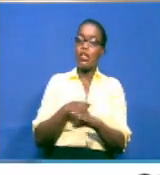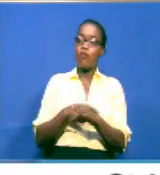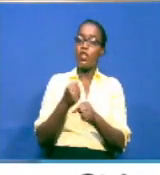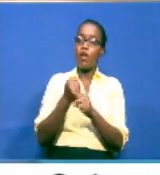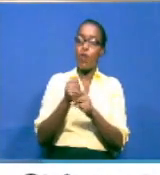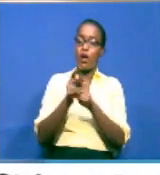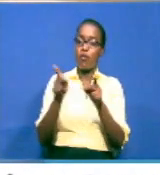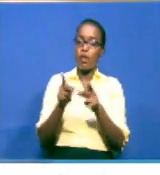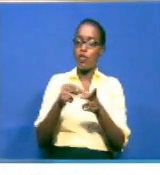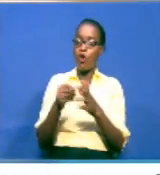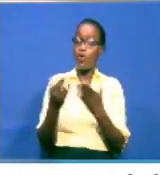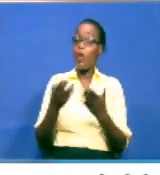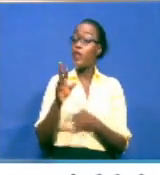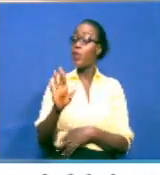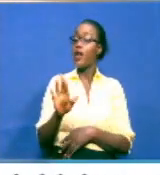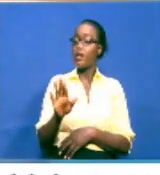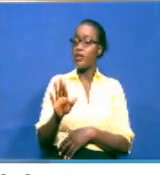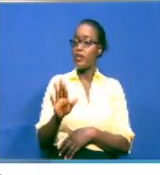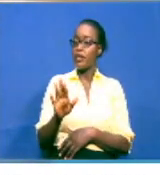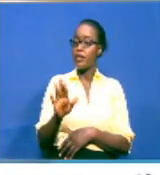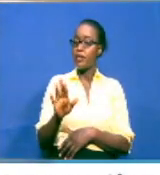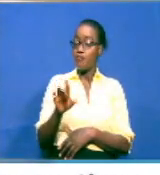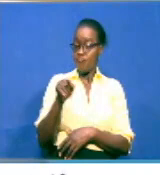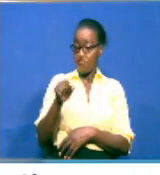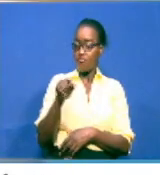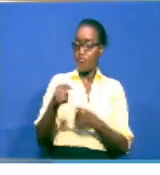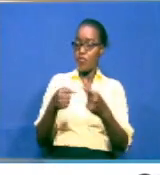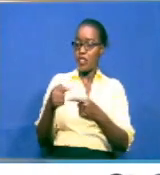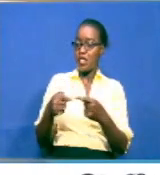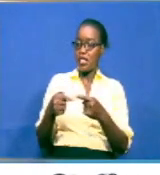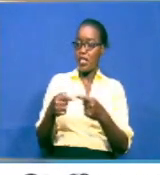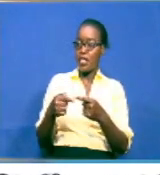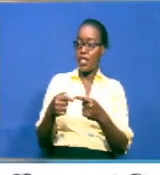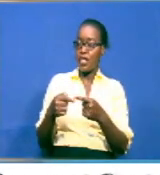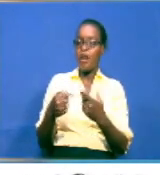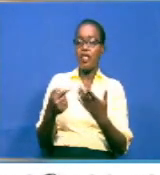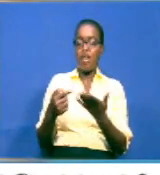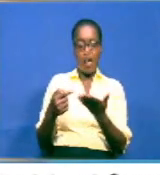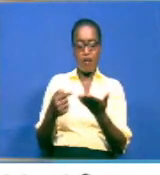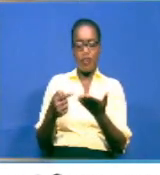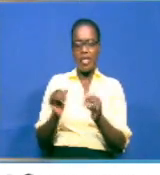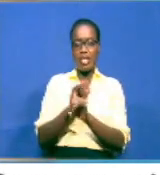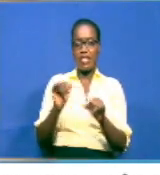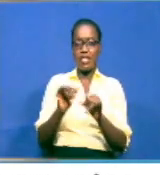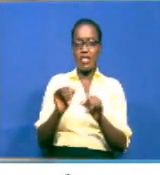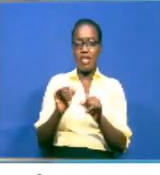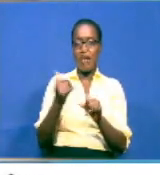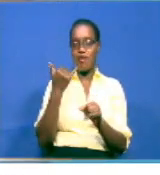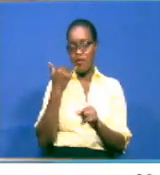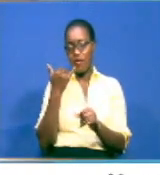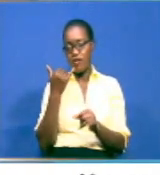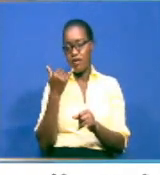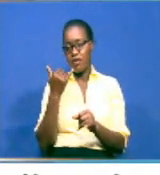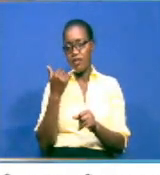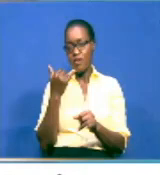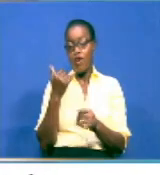or where you are. And that procedure will be decontamination of the mobile phone. And as we have